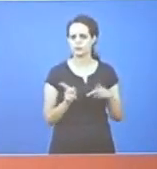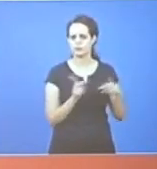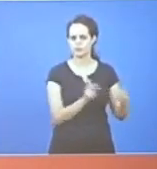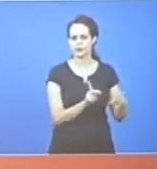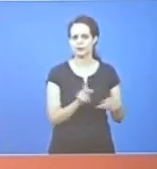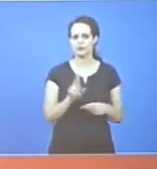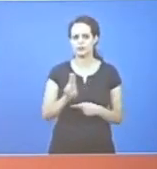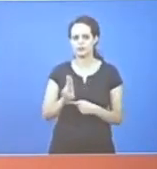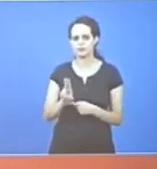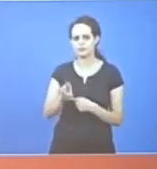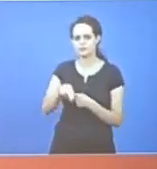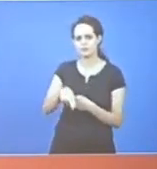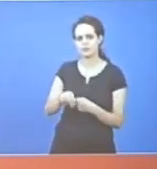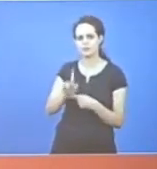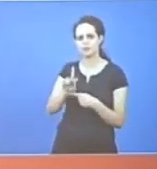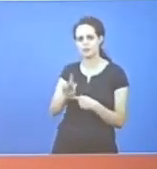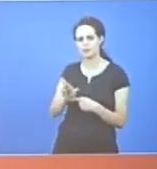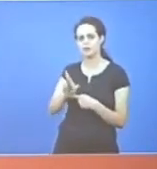Hungary,